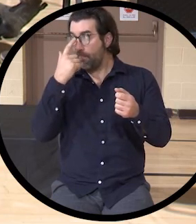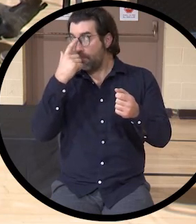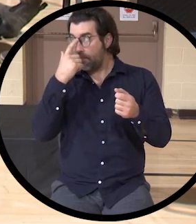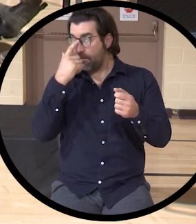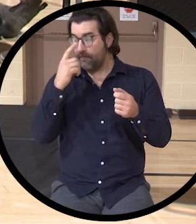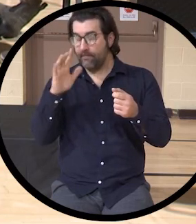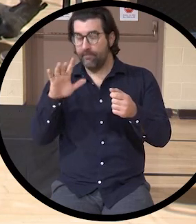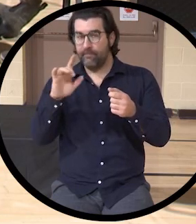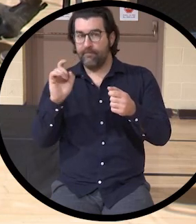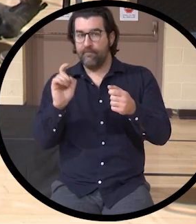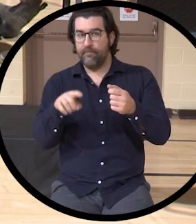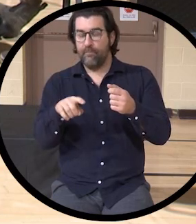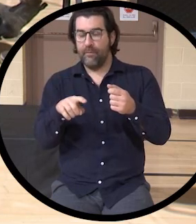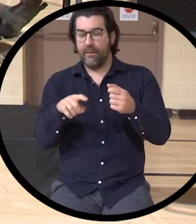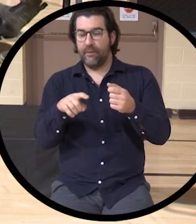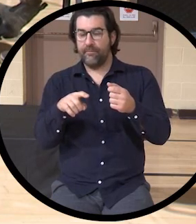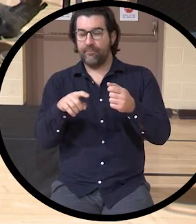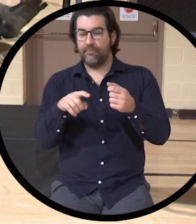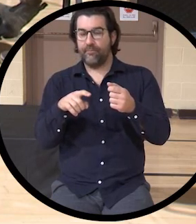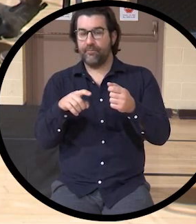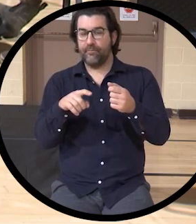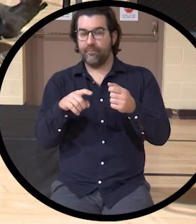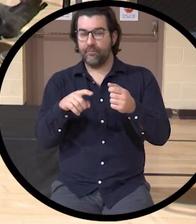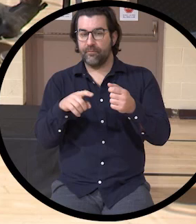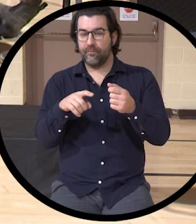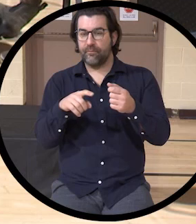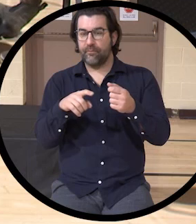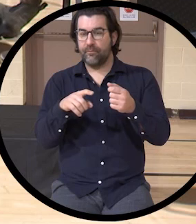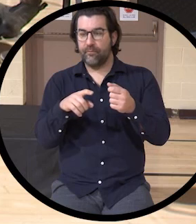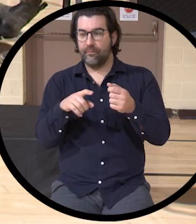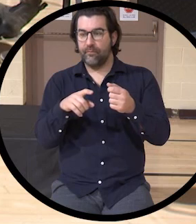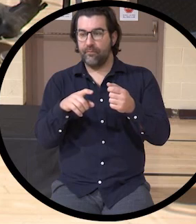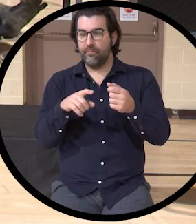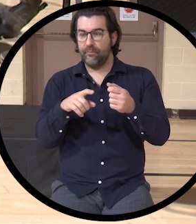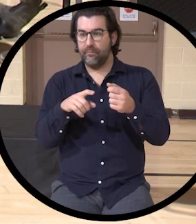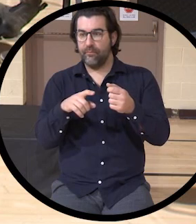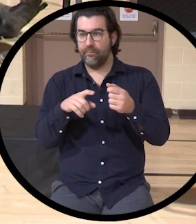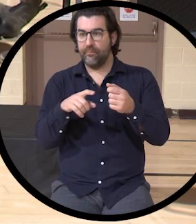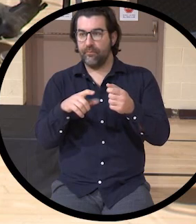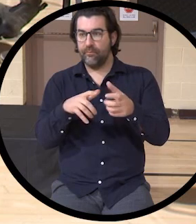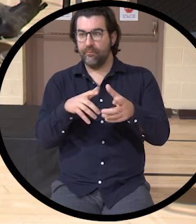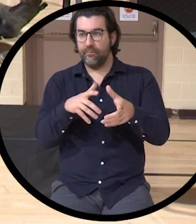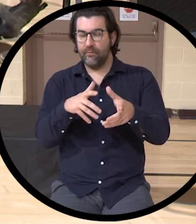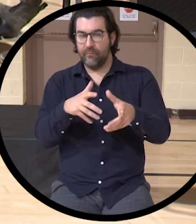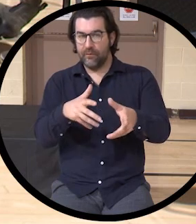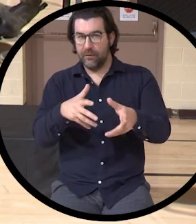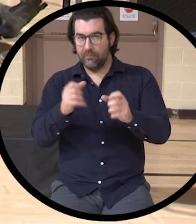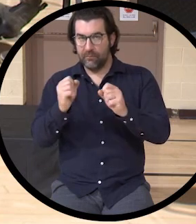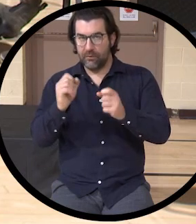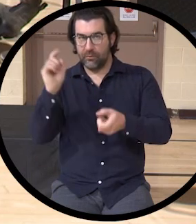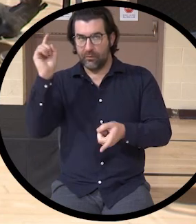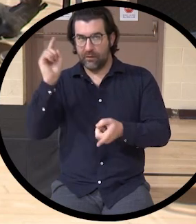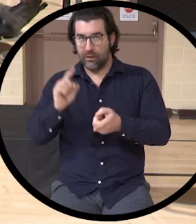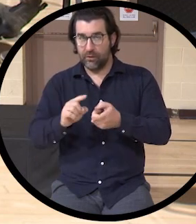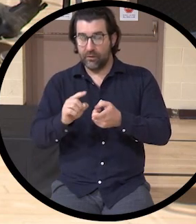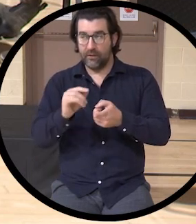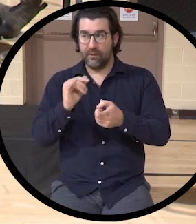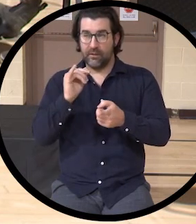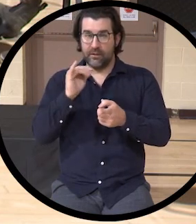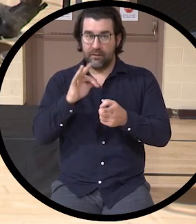the question is about, with the reduction in speeds, the hopeful reduction in speeds, whether traffic